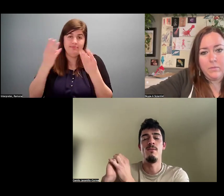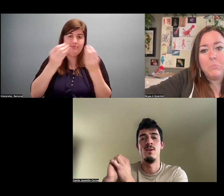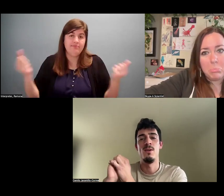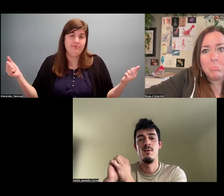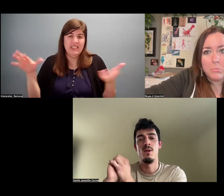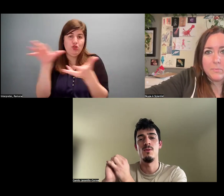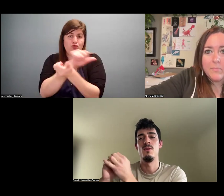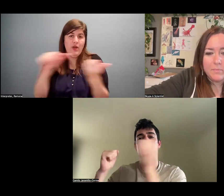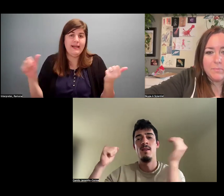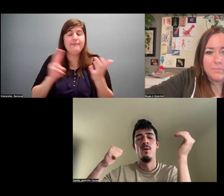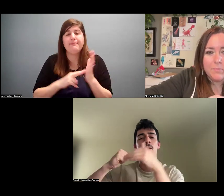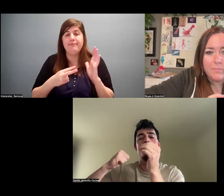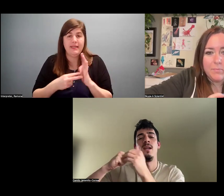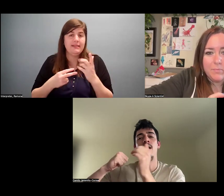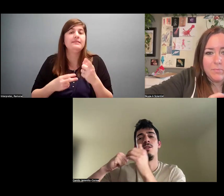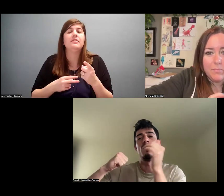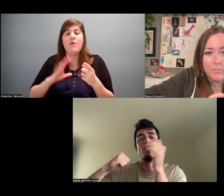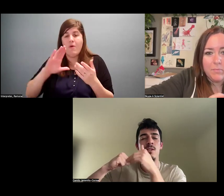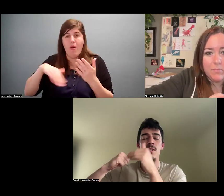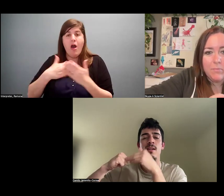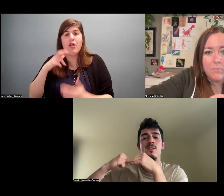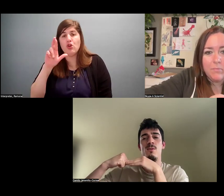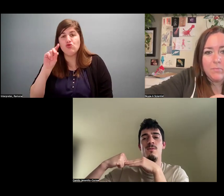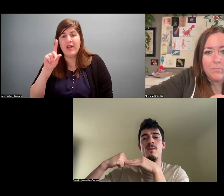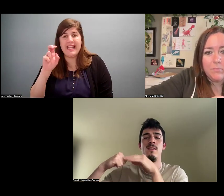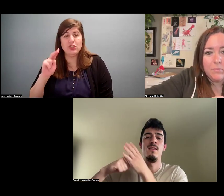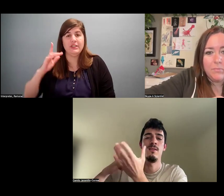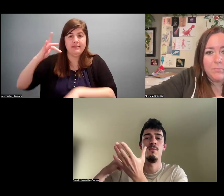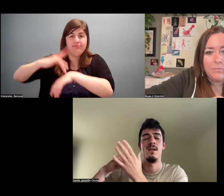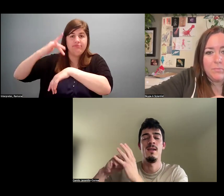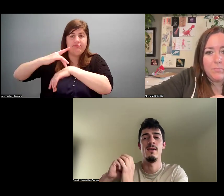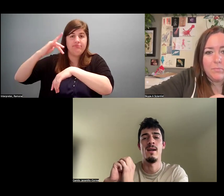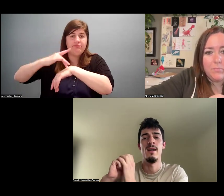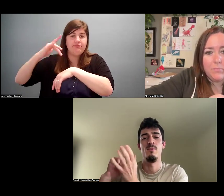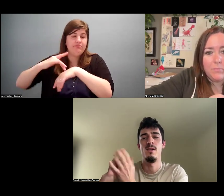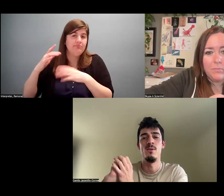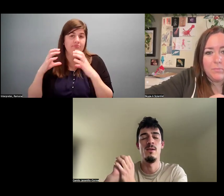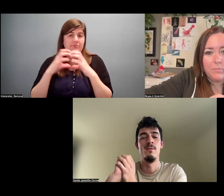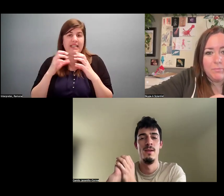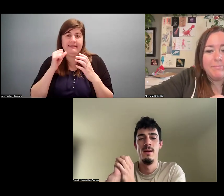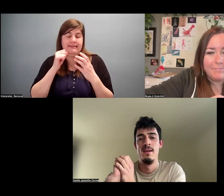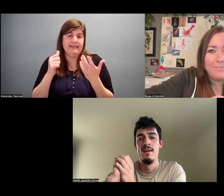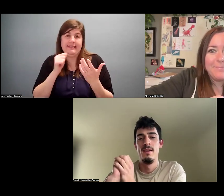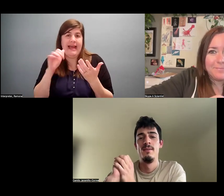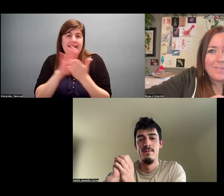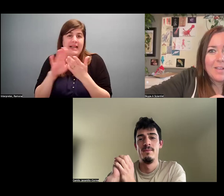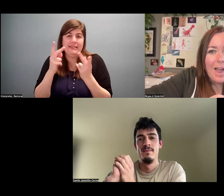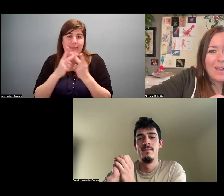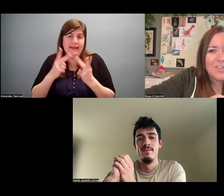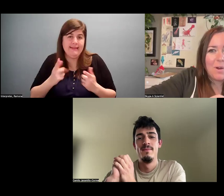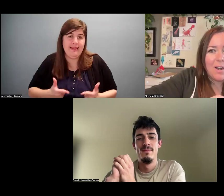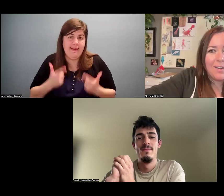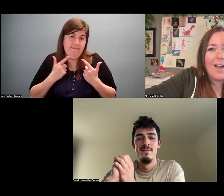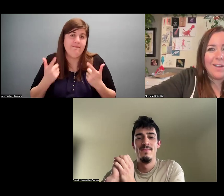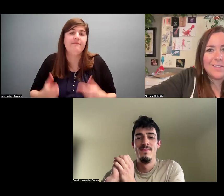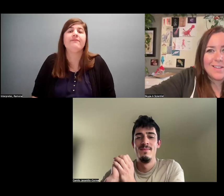maybe we have here on Earth, because then all that radiation is hitting the surface and it doesn't make like a nice place to live. Add